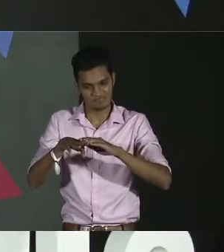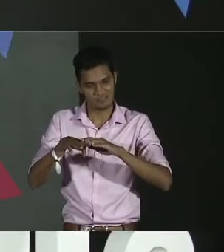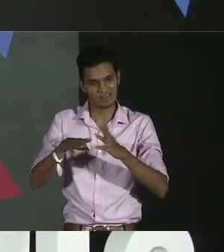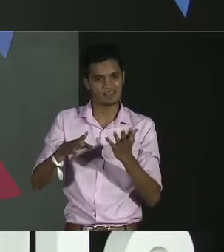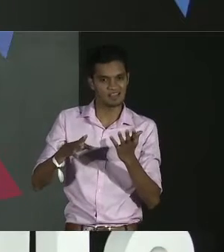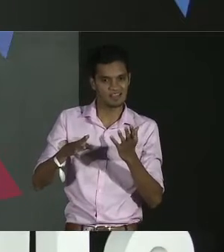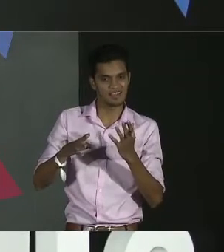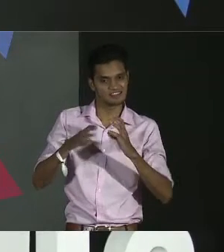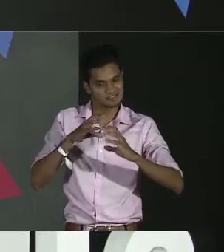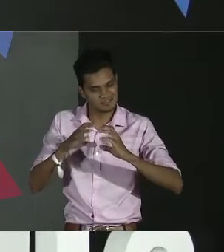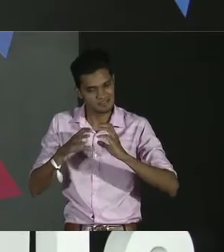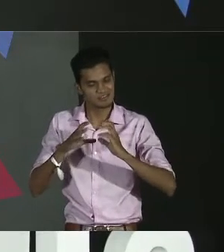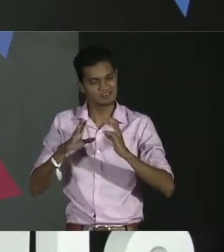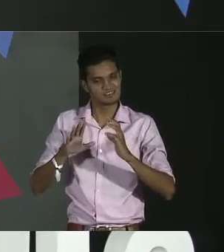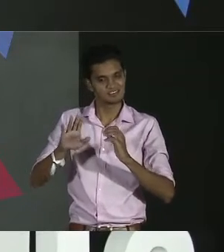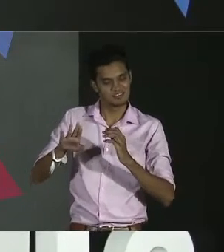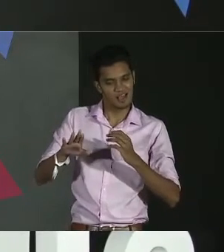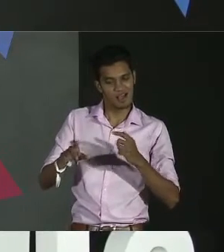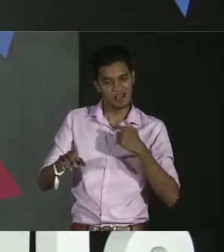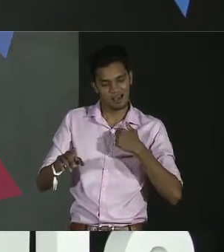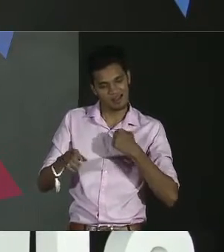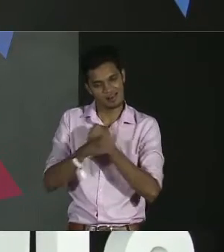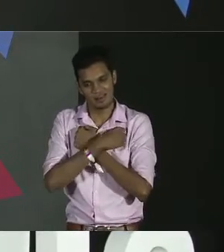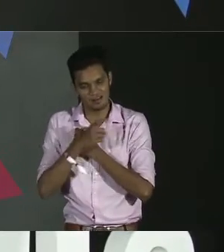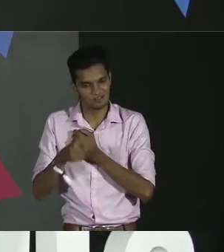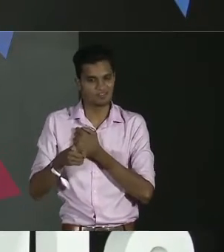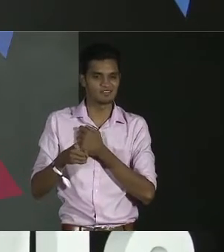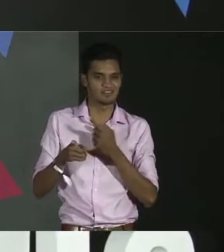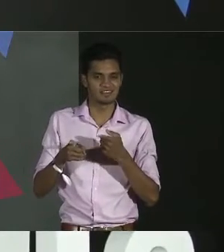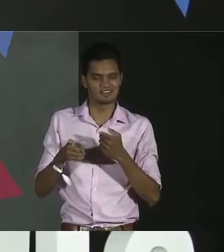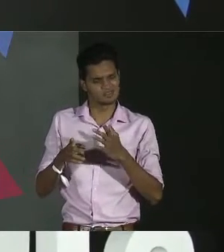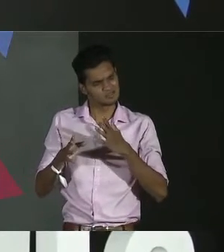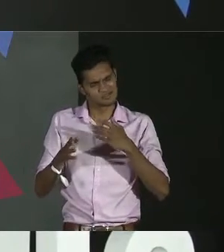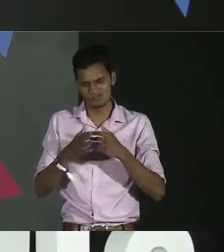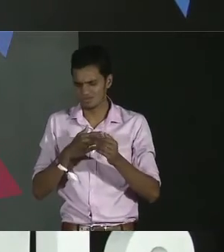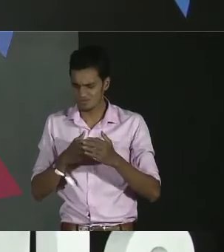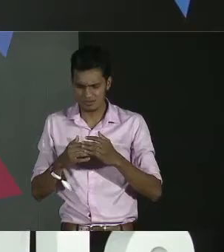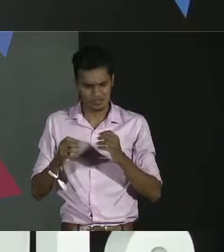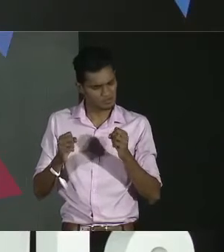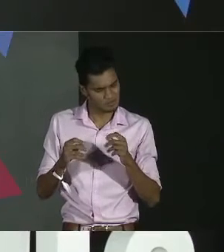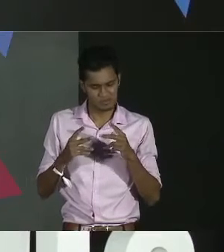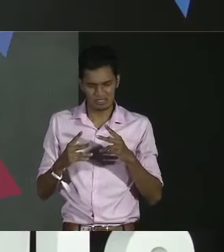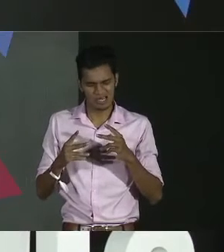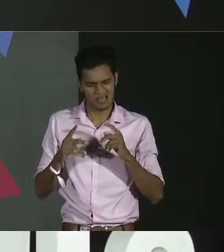me, Beta, I love you, and it's okay. It's okay. If you're in pain, it's okay